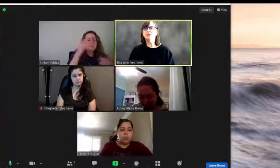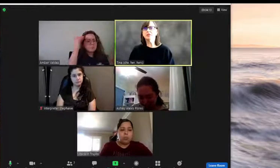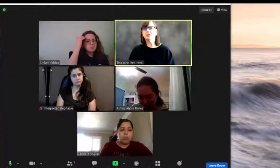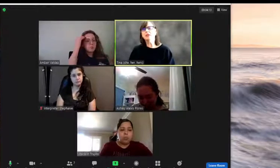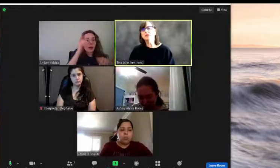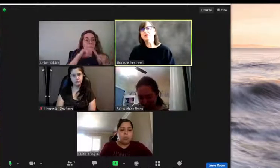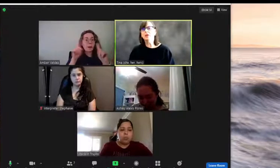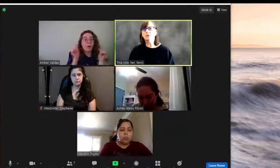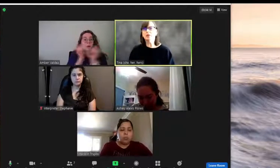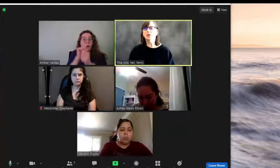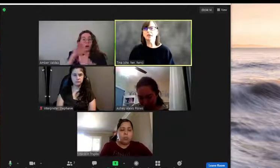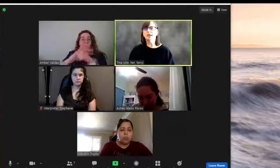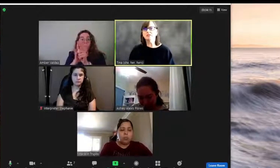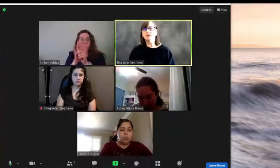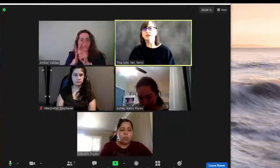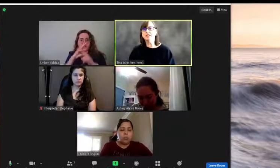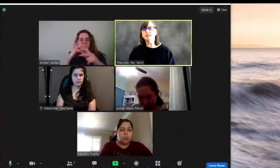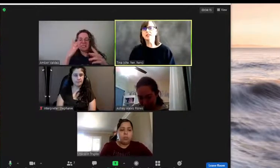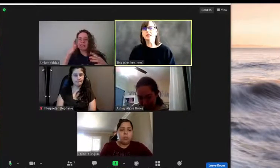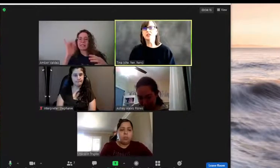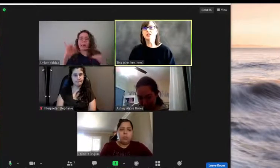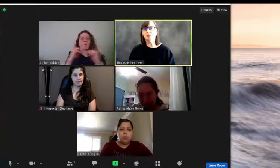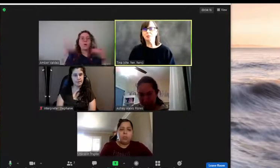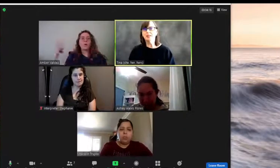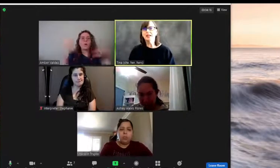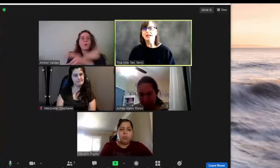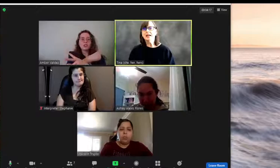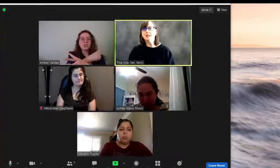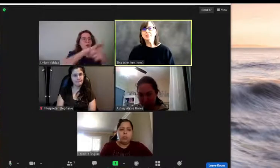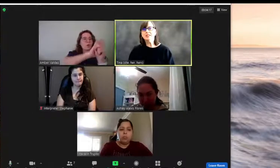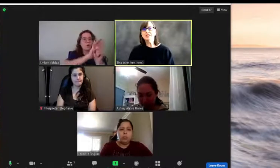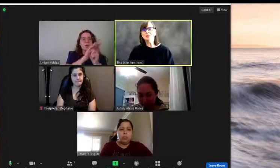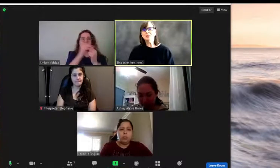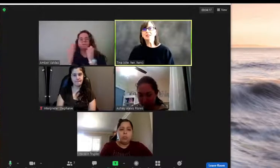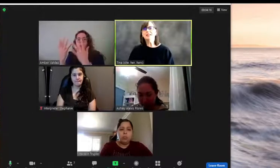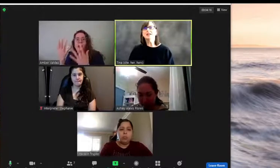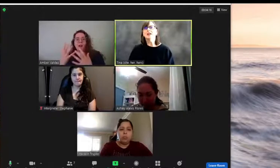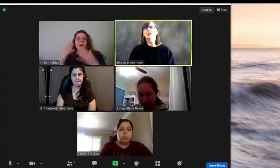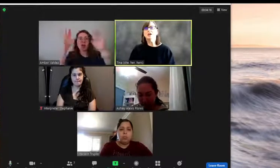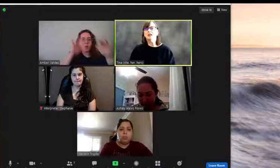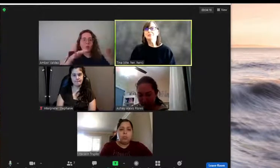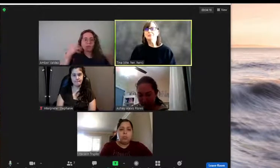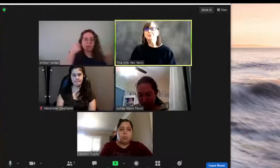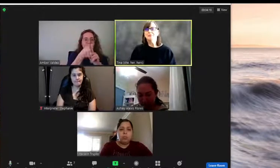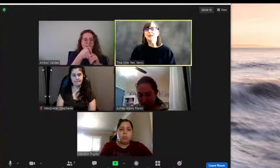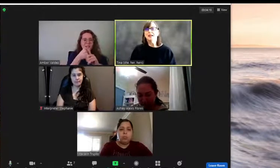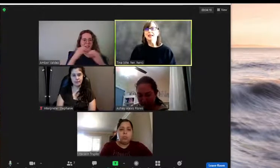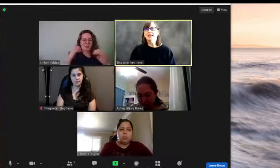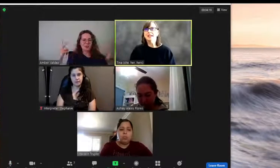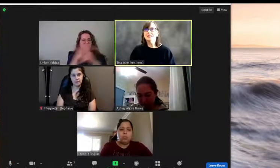mean, we were like, okay, we know we're going to have fires. That's kind of normal. But it's almost like